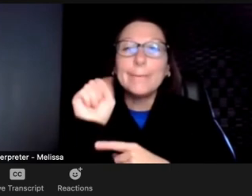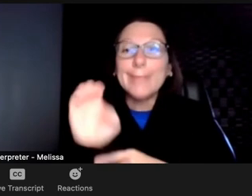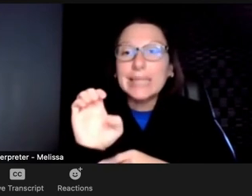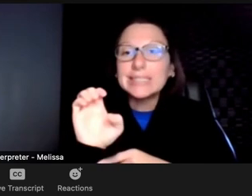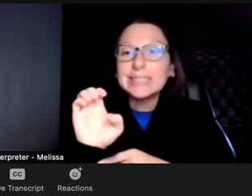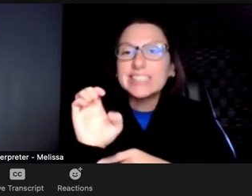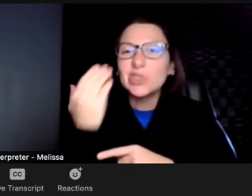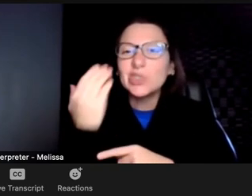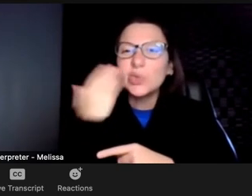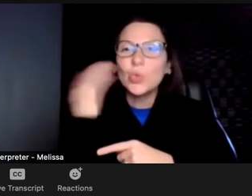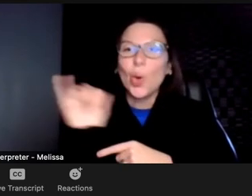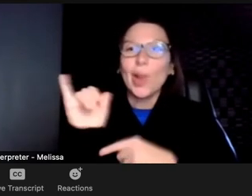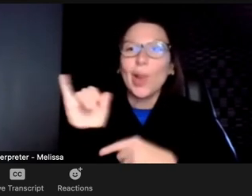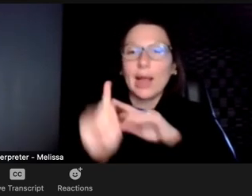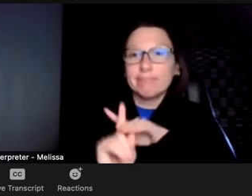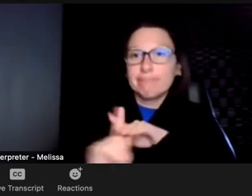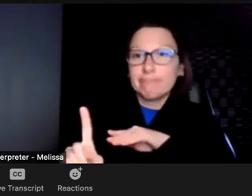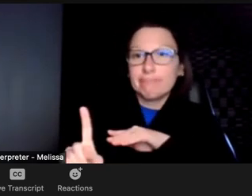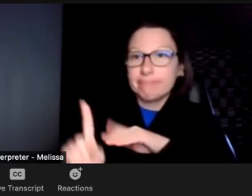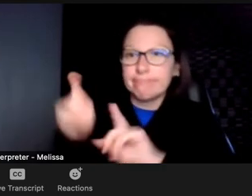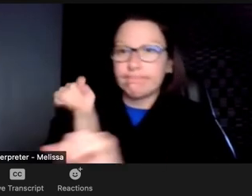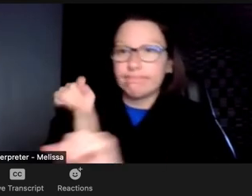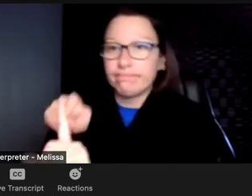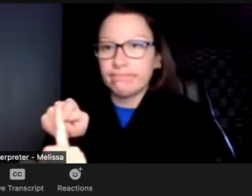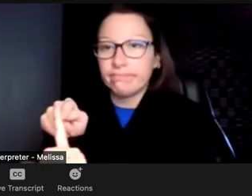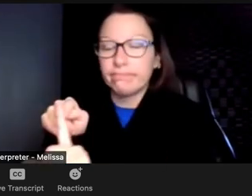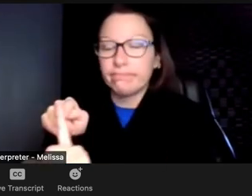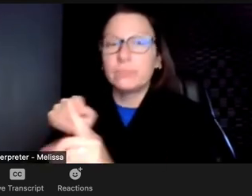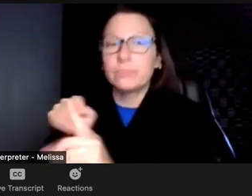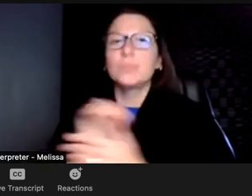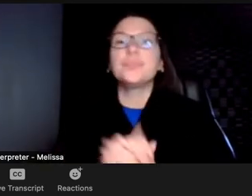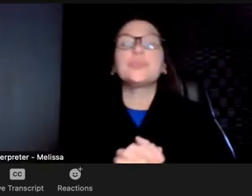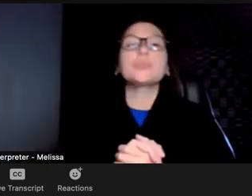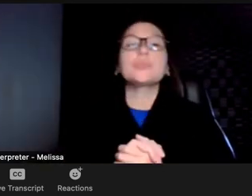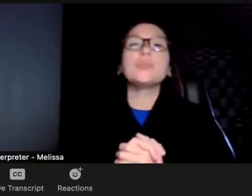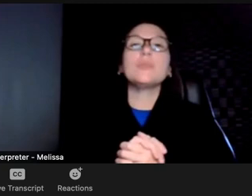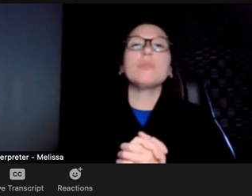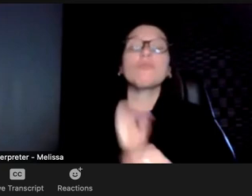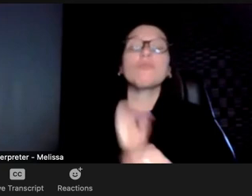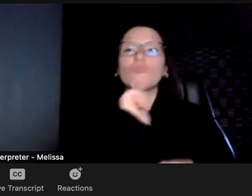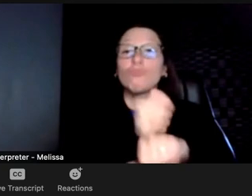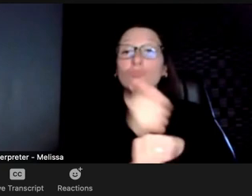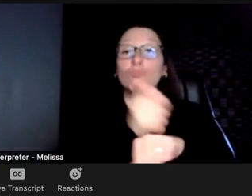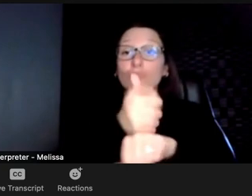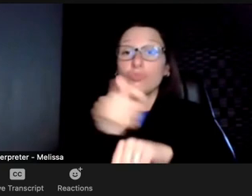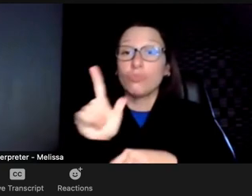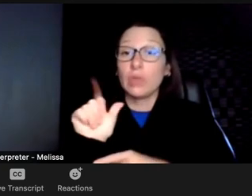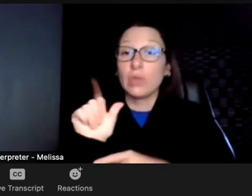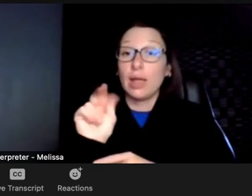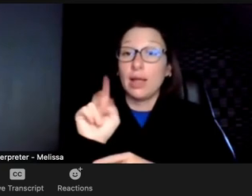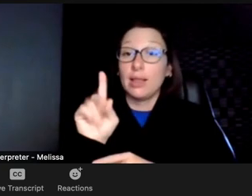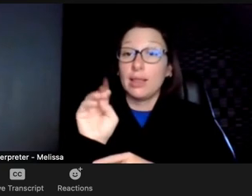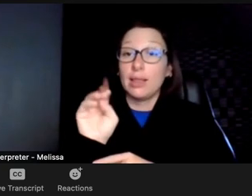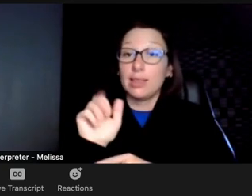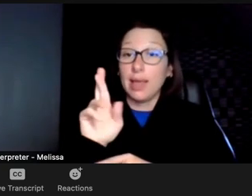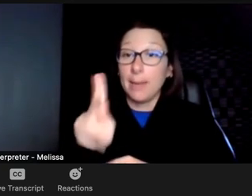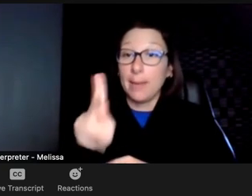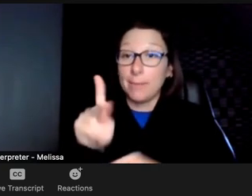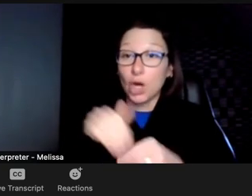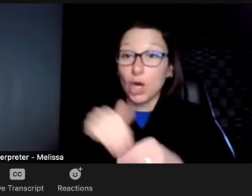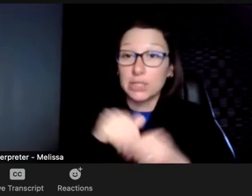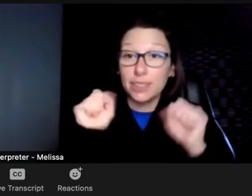like a base to escape to. Also, create landmarks in the gym. If they don't exist already, create them, so the